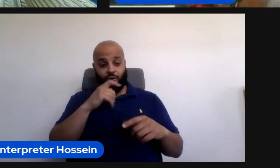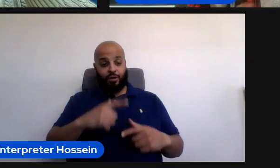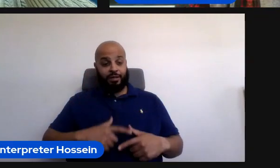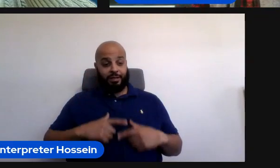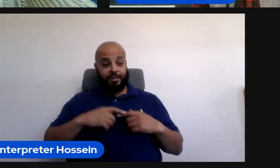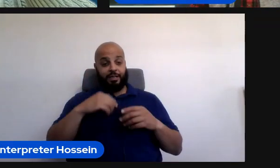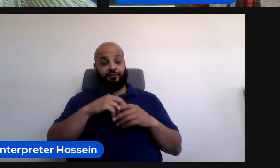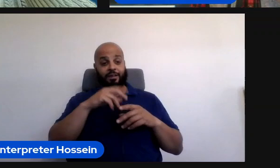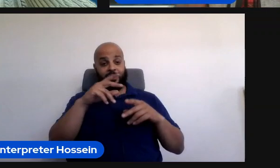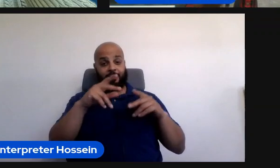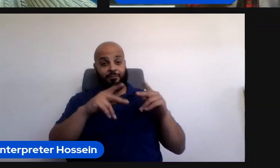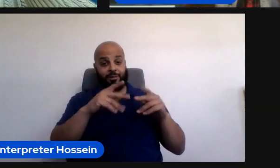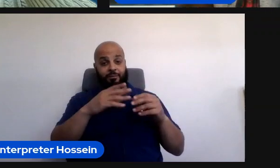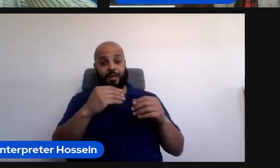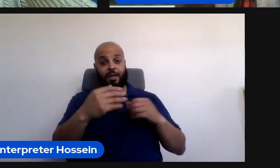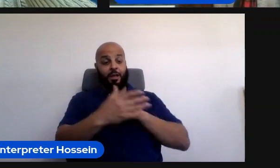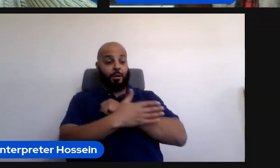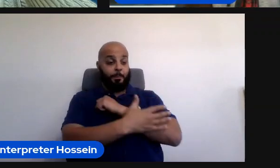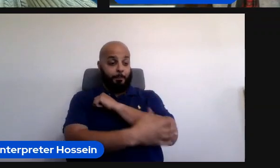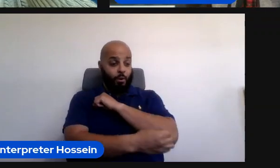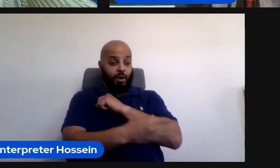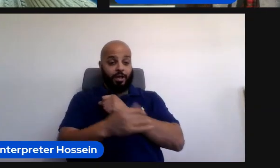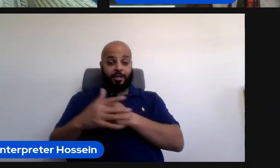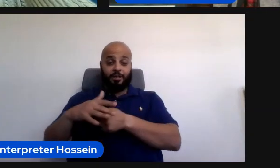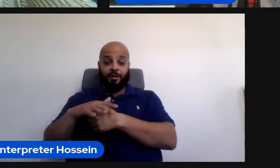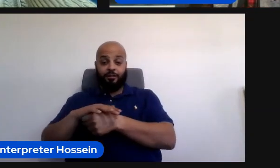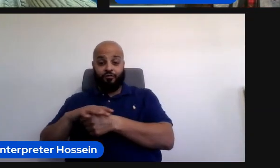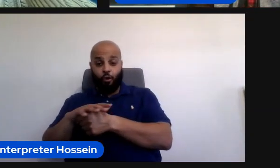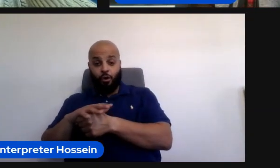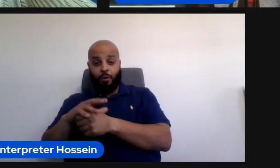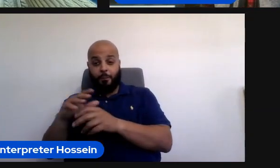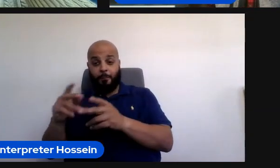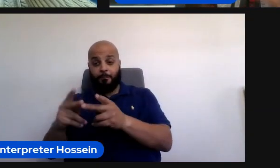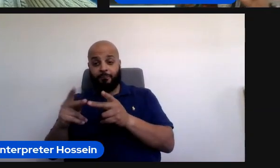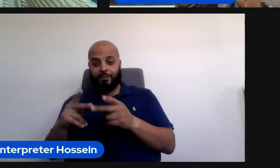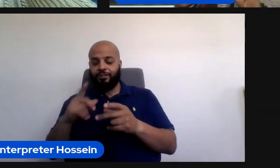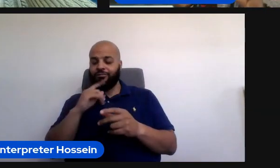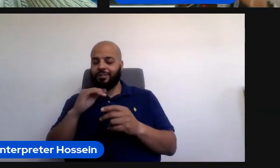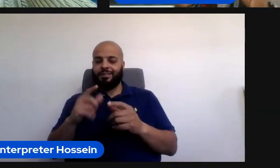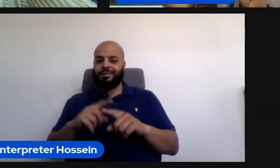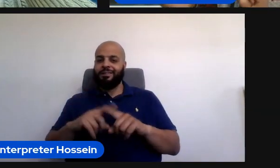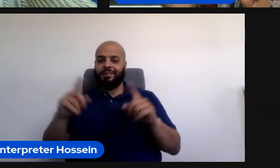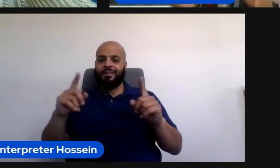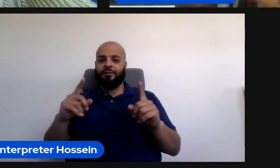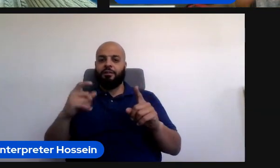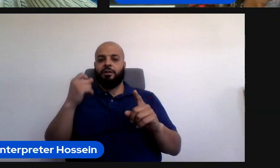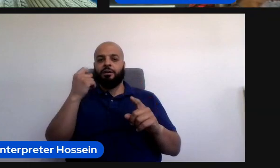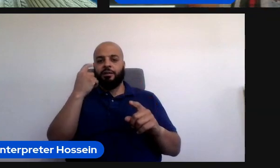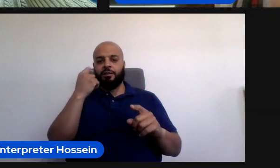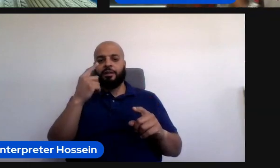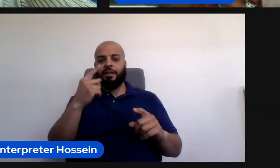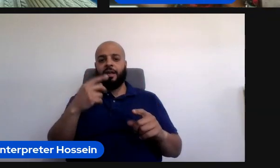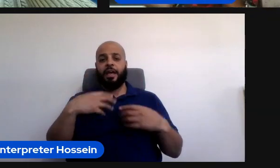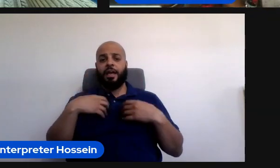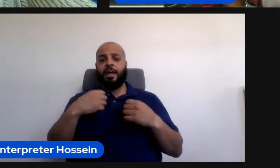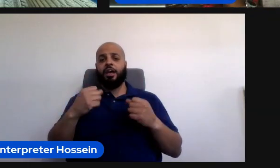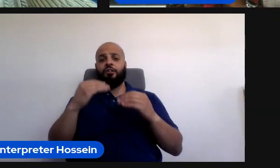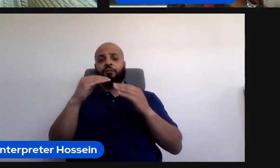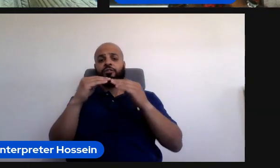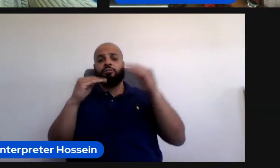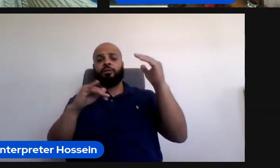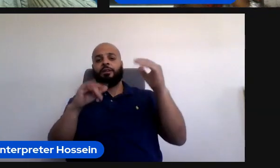amongst rural populations it's way beyond that. Because if anything, health disparities is probably more of a byproduct of capitalism than it is